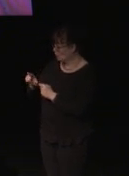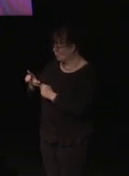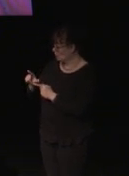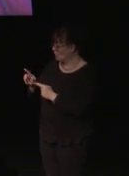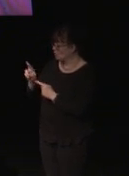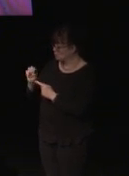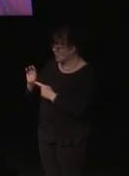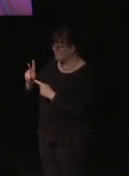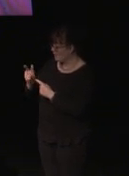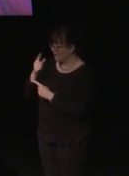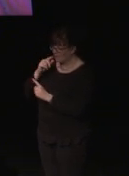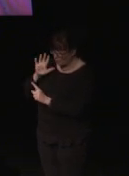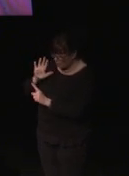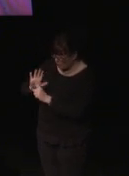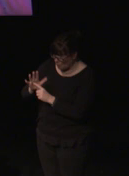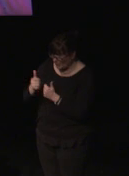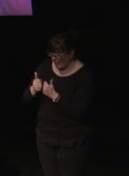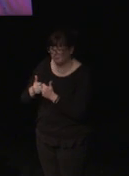go.